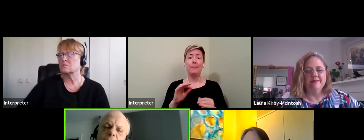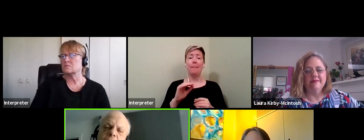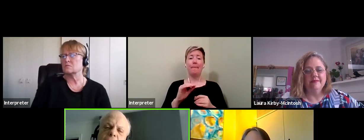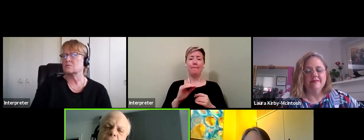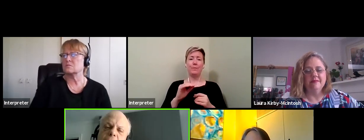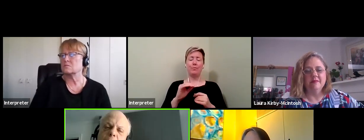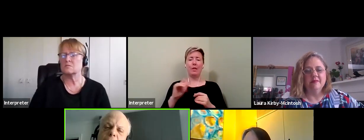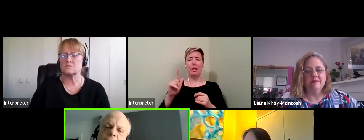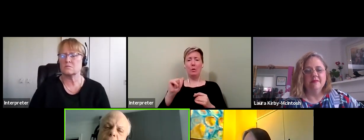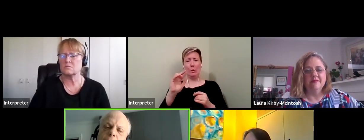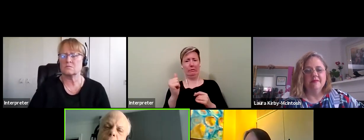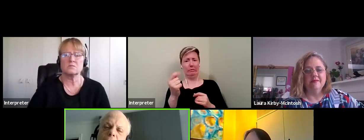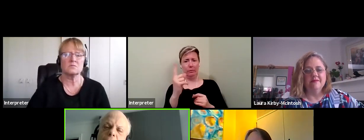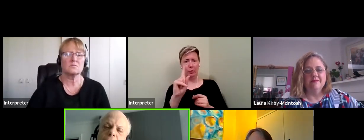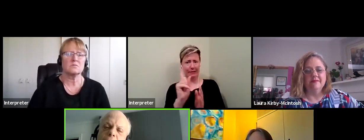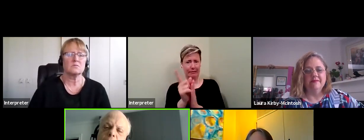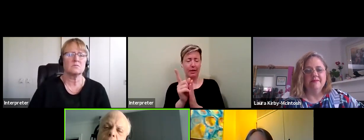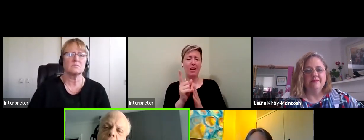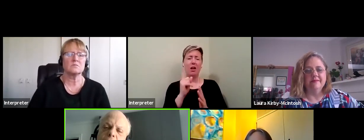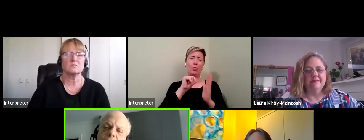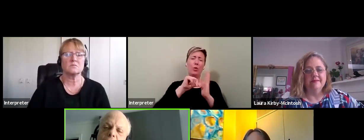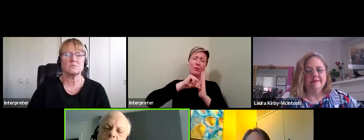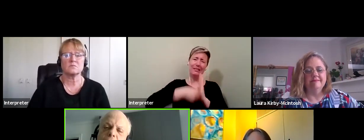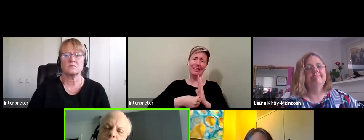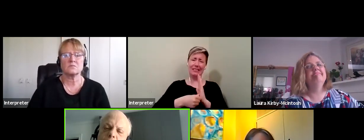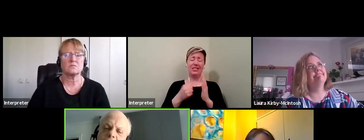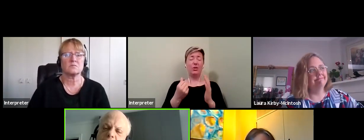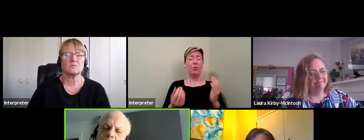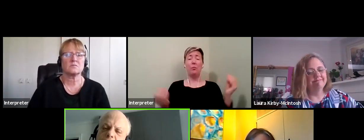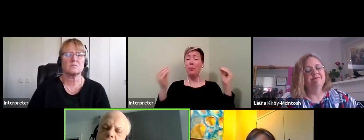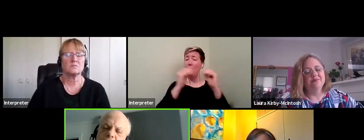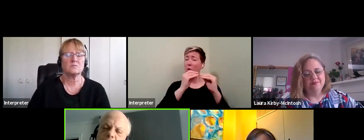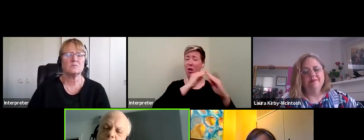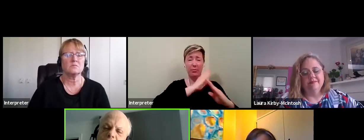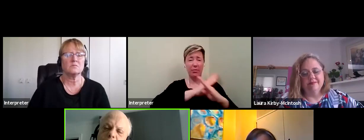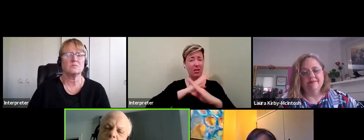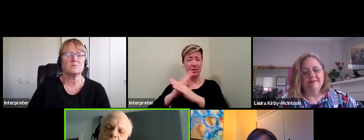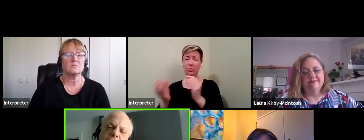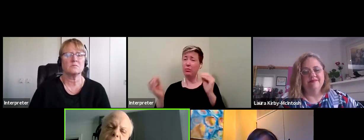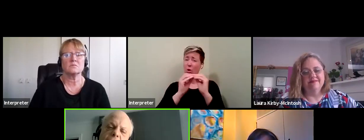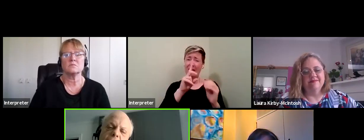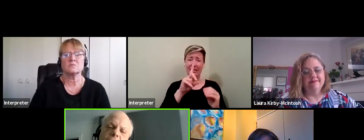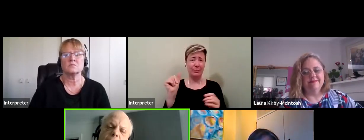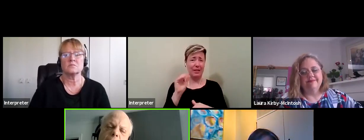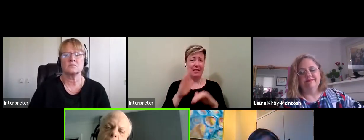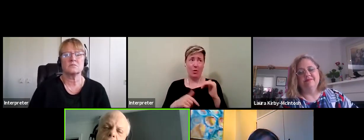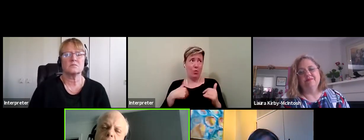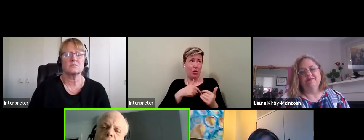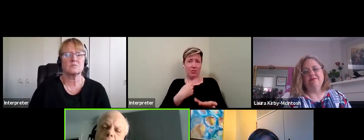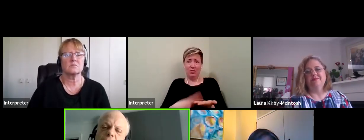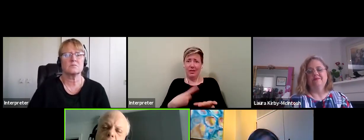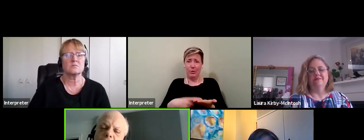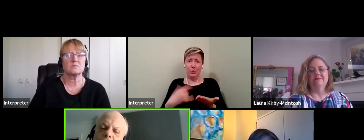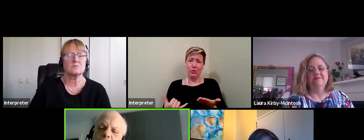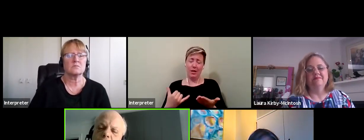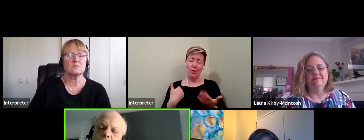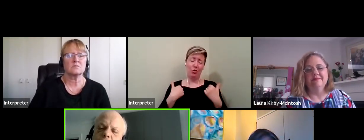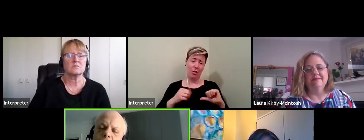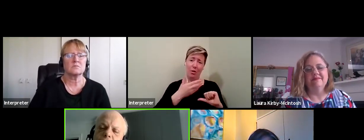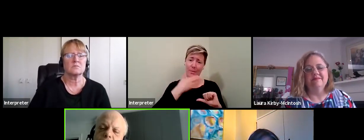want to emphasize to everybody, there are more barriers than we're covering. There are more disabilities than we've been able to fit in, but we're doing the best we